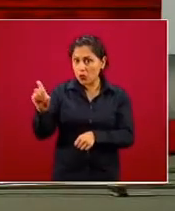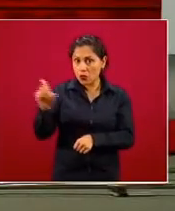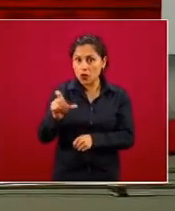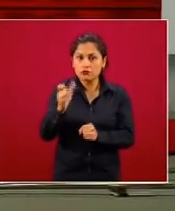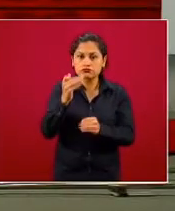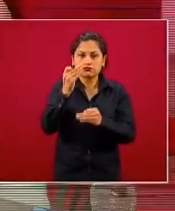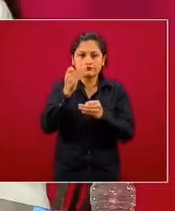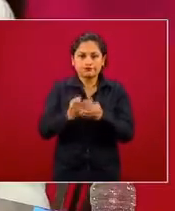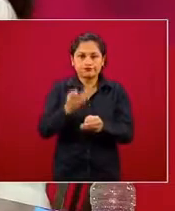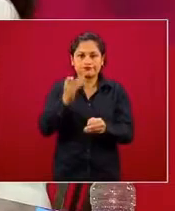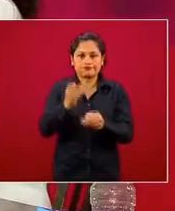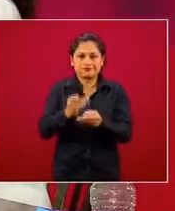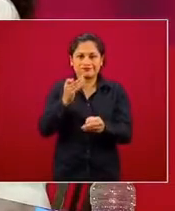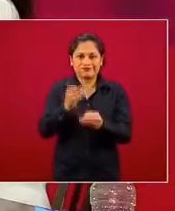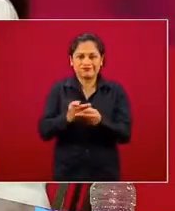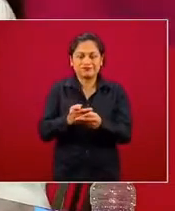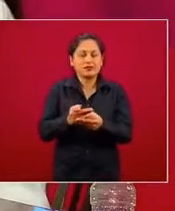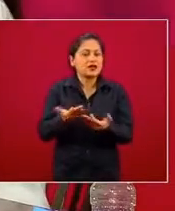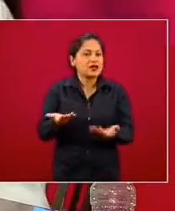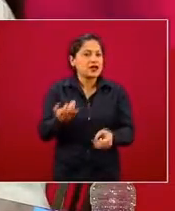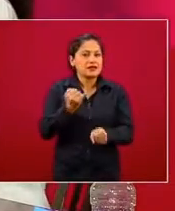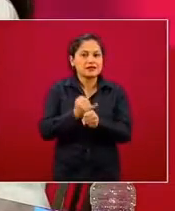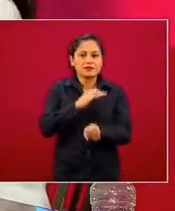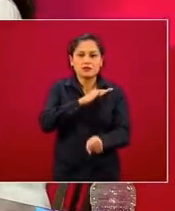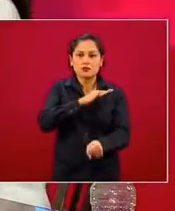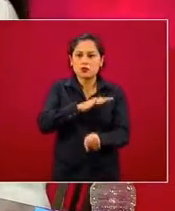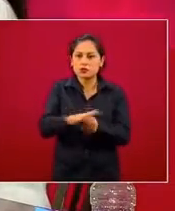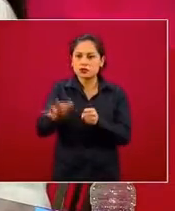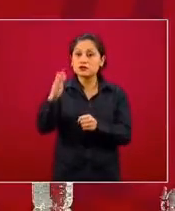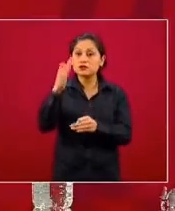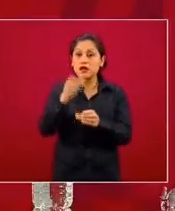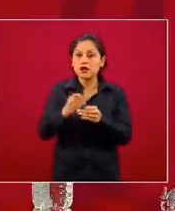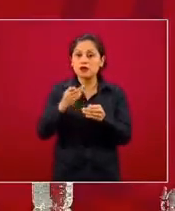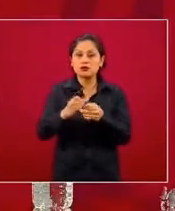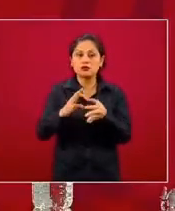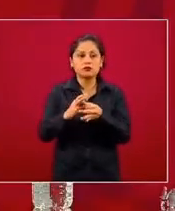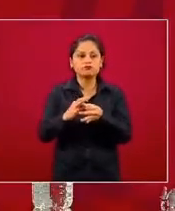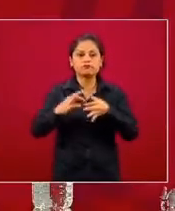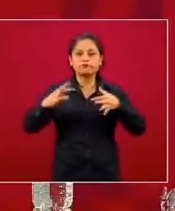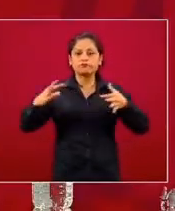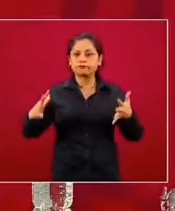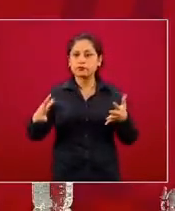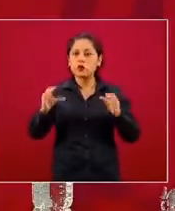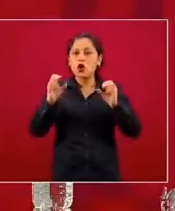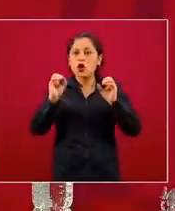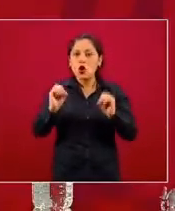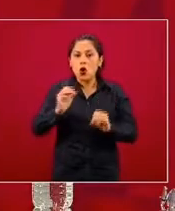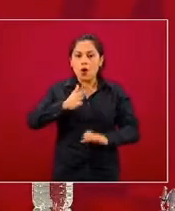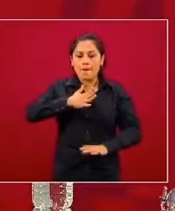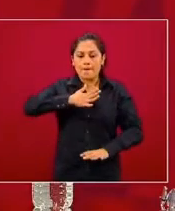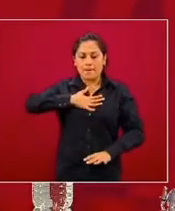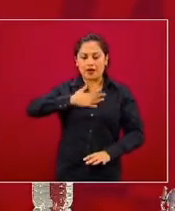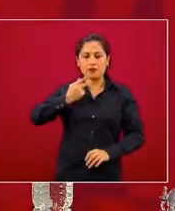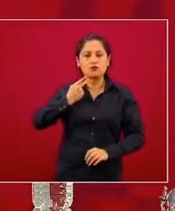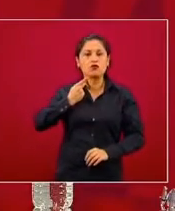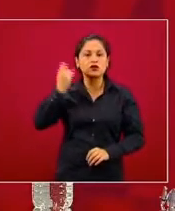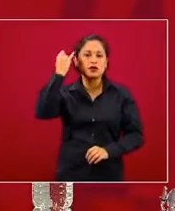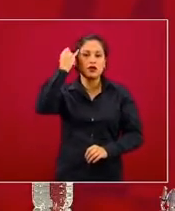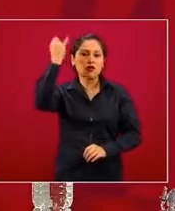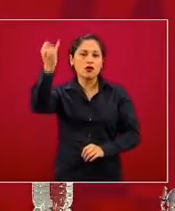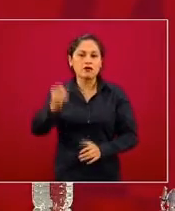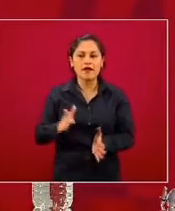by any means to fall into miscoordination and to use this epidemic in a political